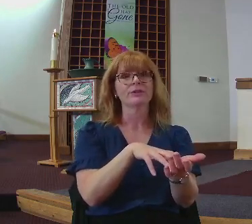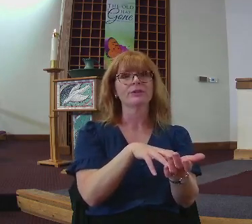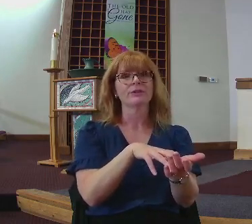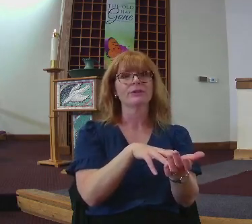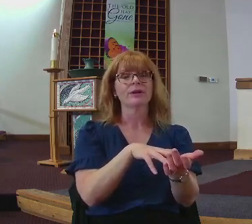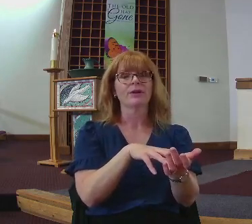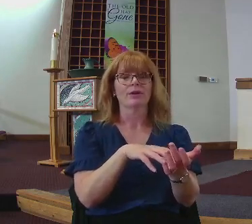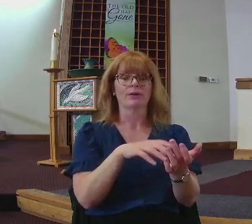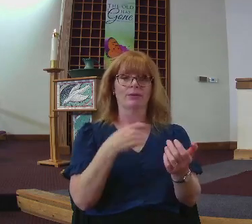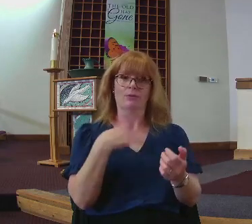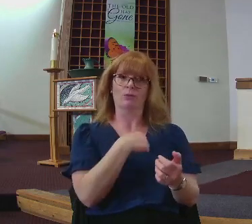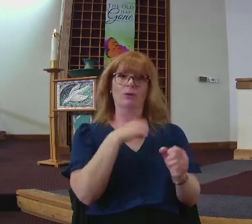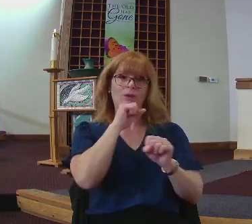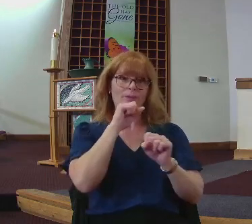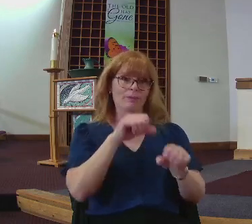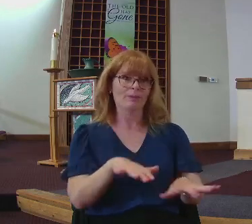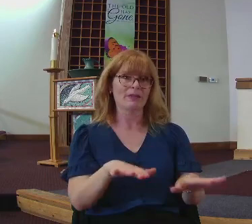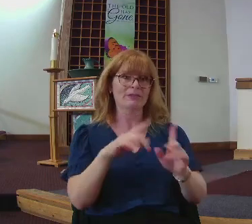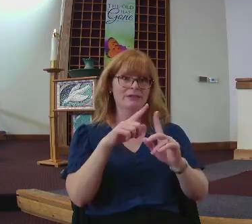Yet blessed are we,